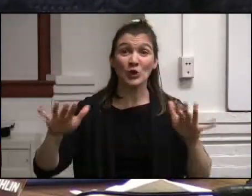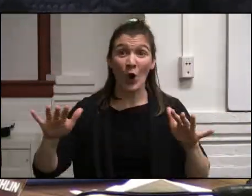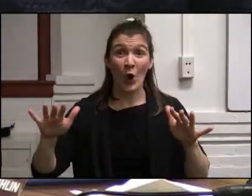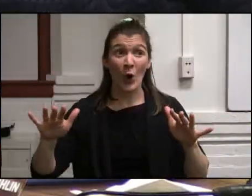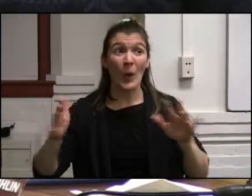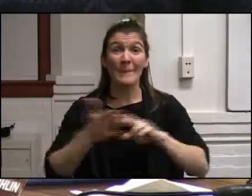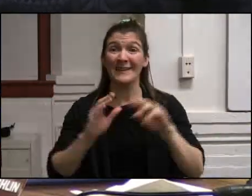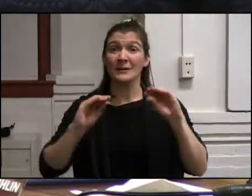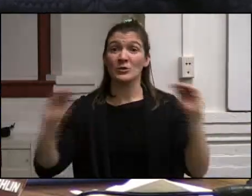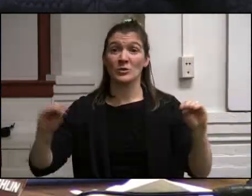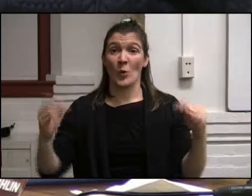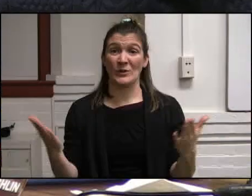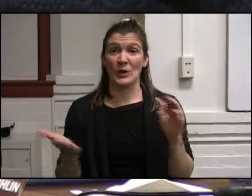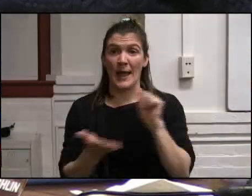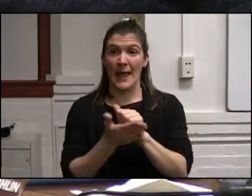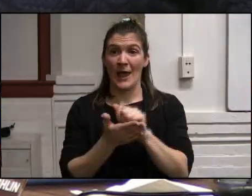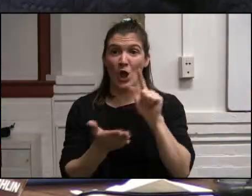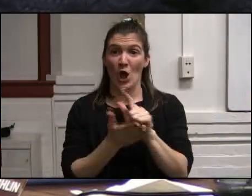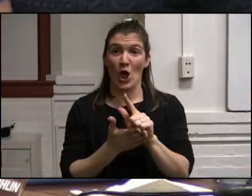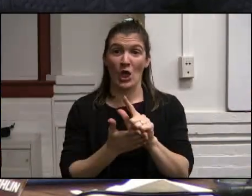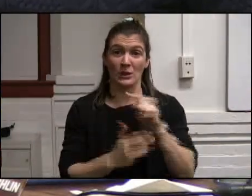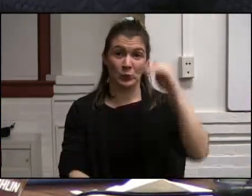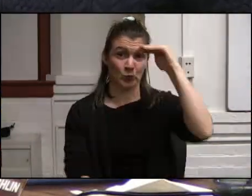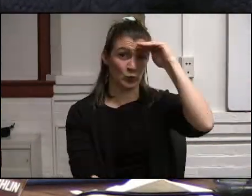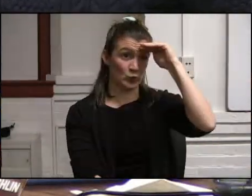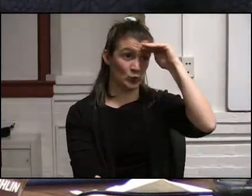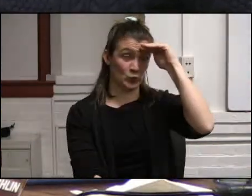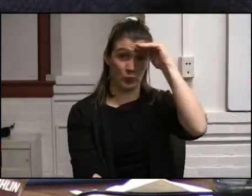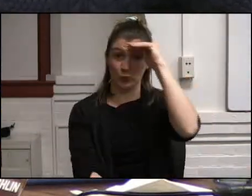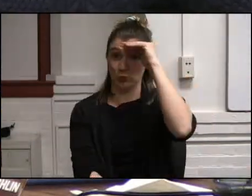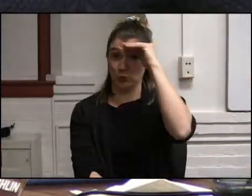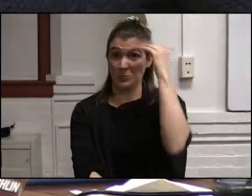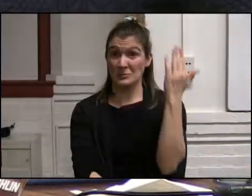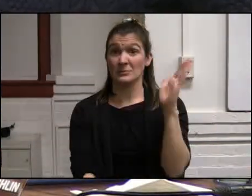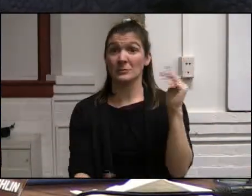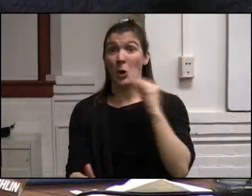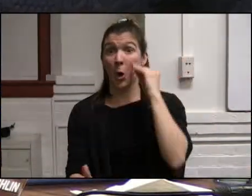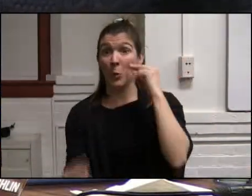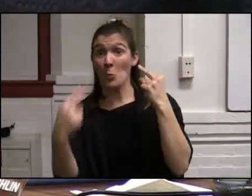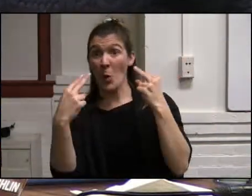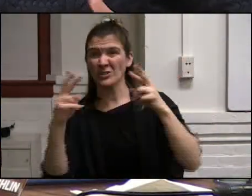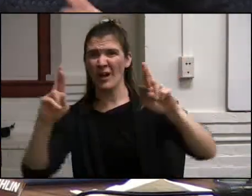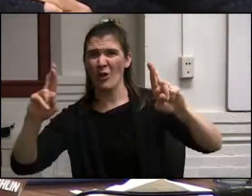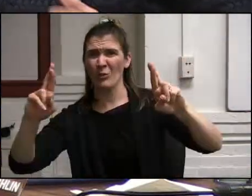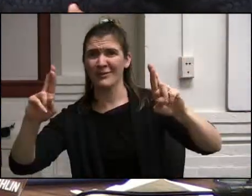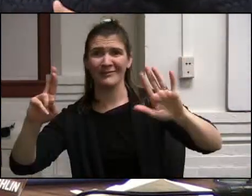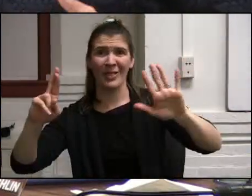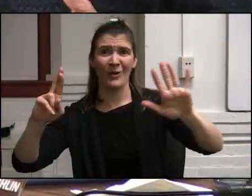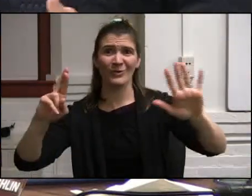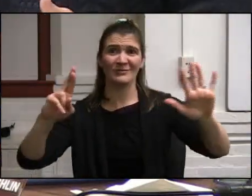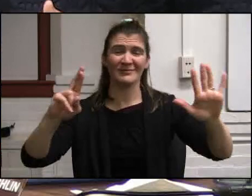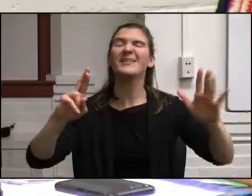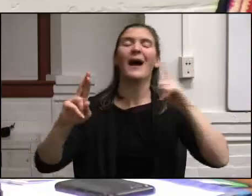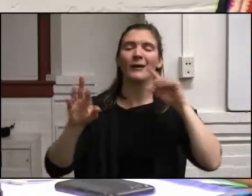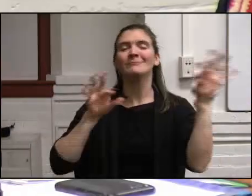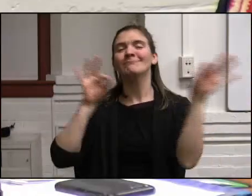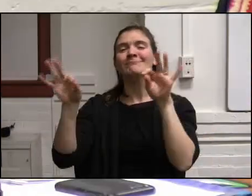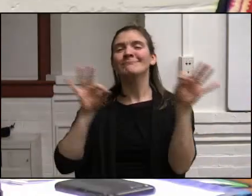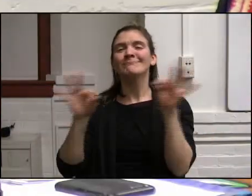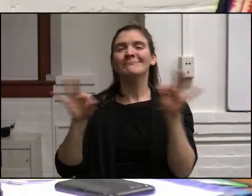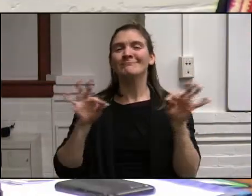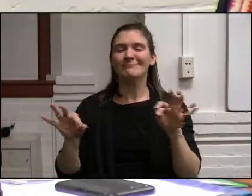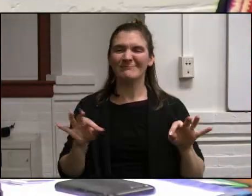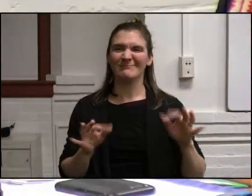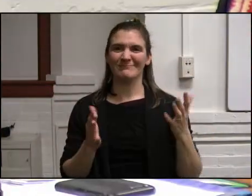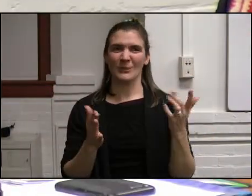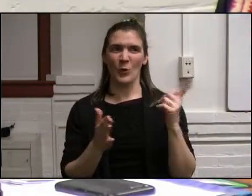public here in the room. We certainly hopefully have plenty of people watching at home, and I think it would be helpful to them to